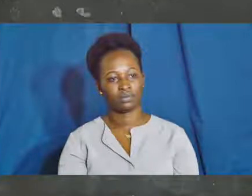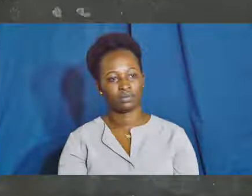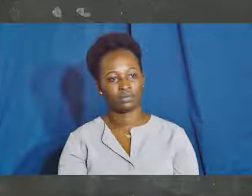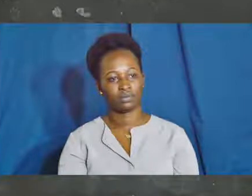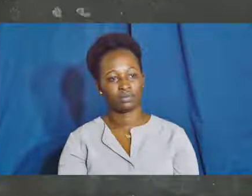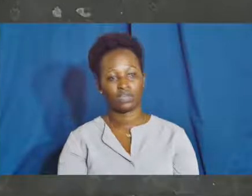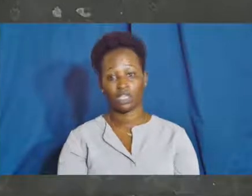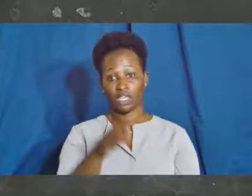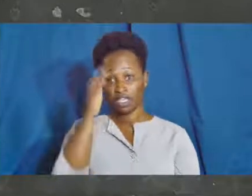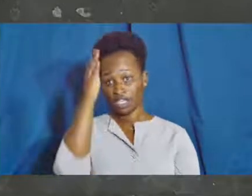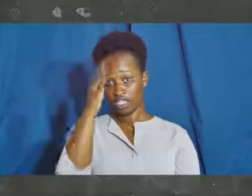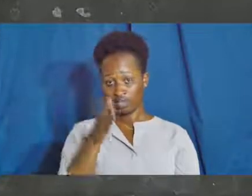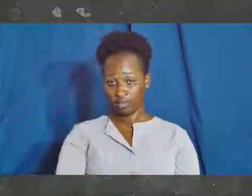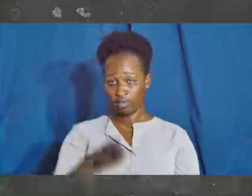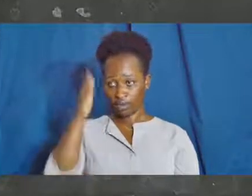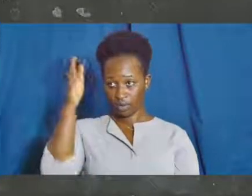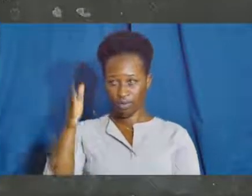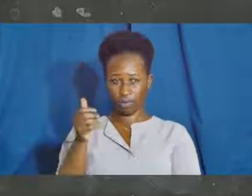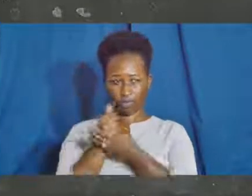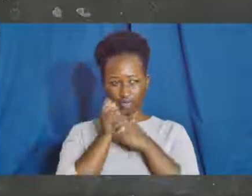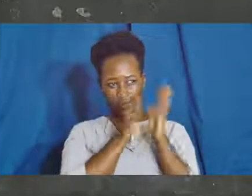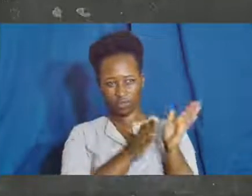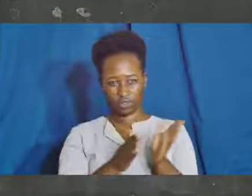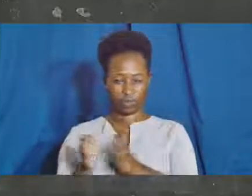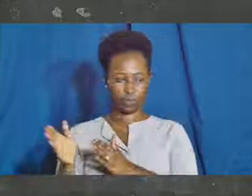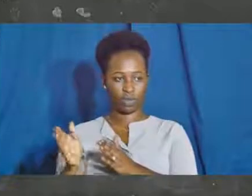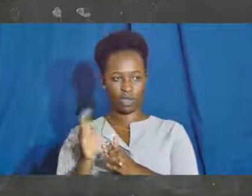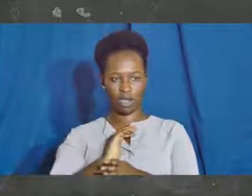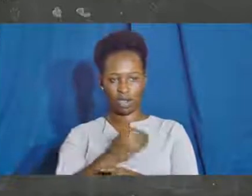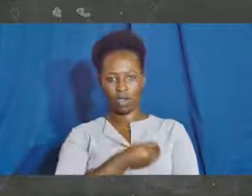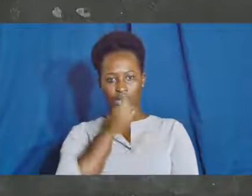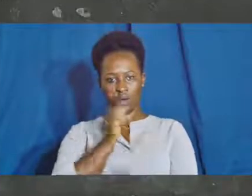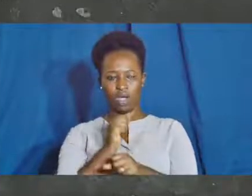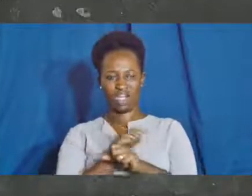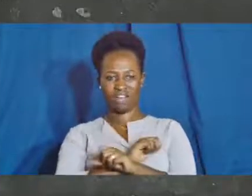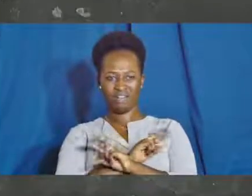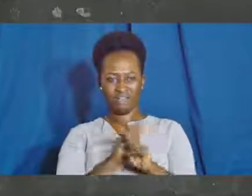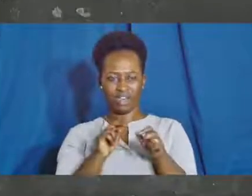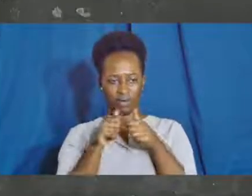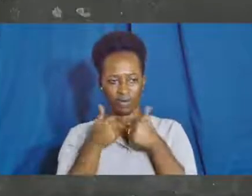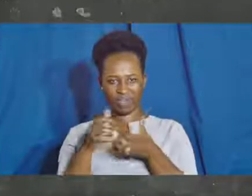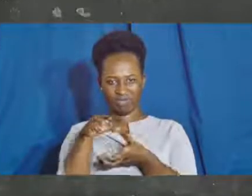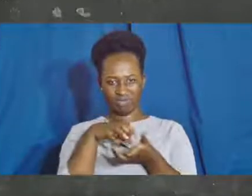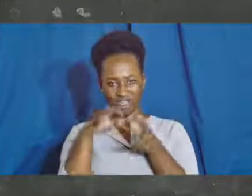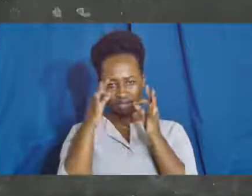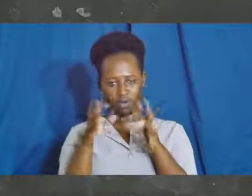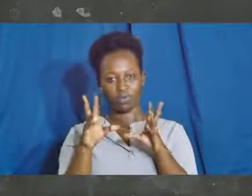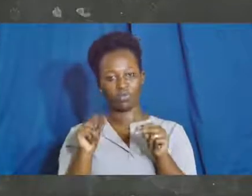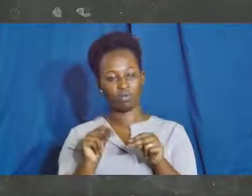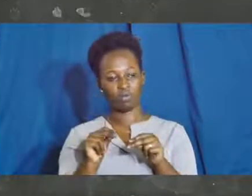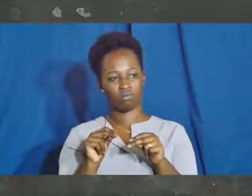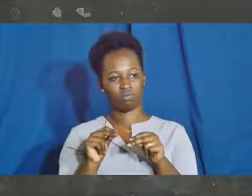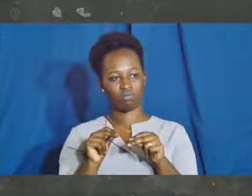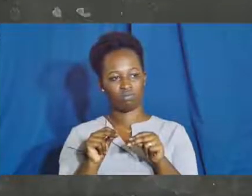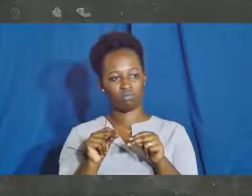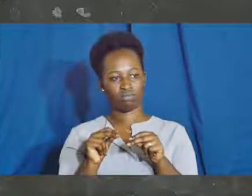So these lines, they help us to organize our work very well, not to mix up things, to avoid congestion,